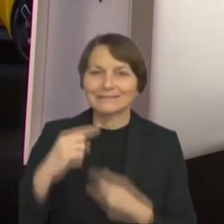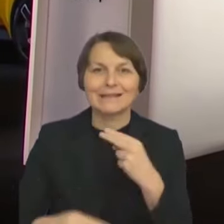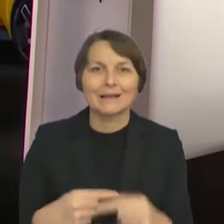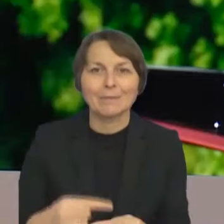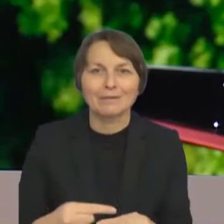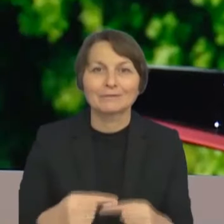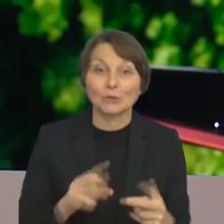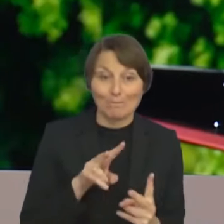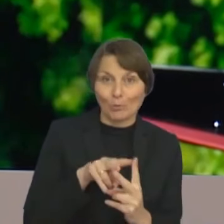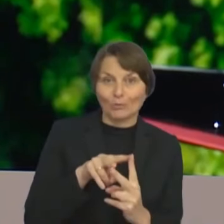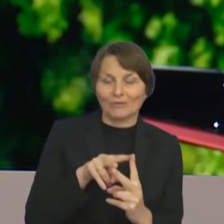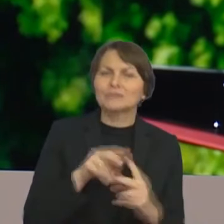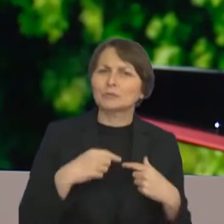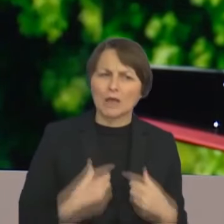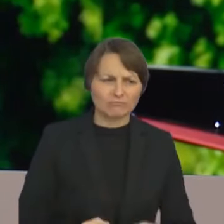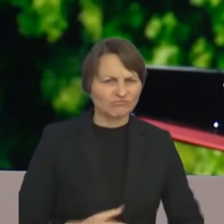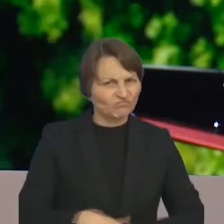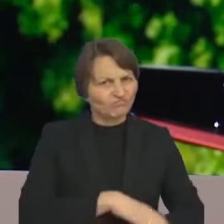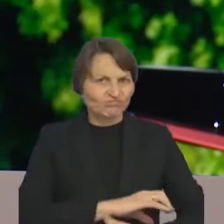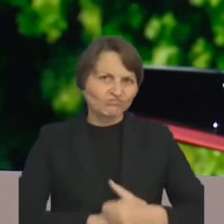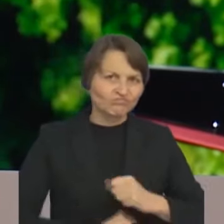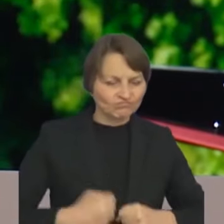hard to make sure that we